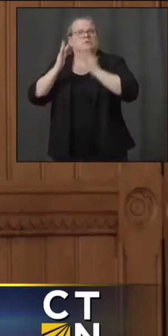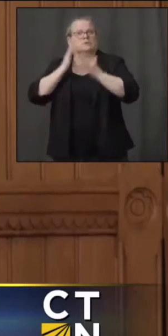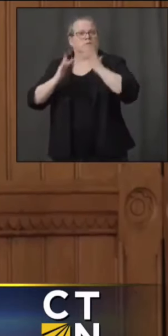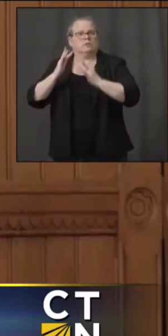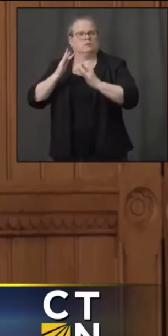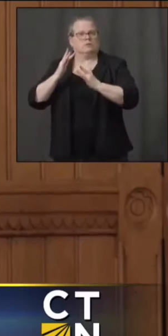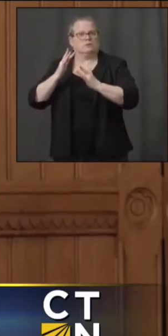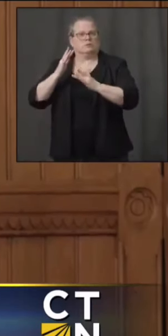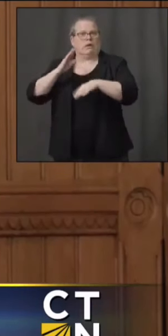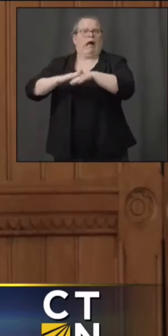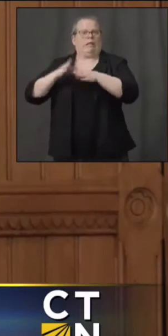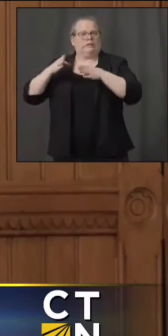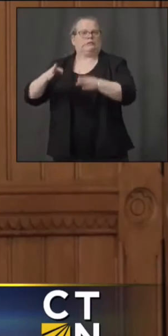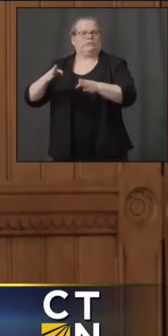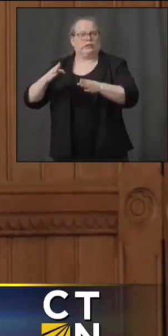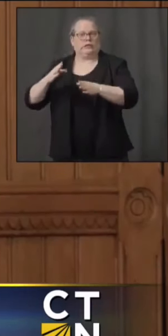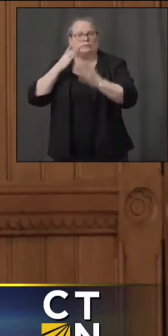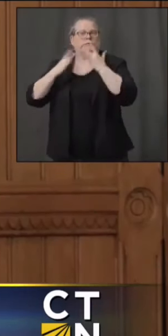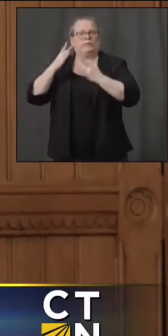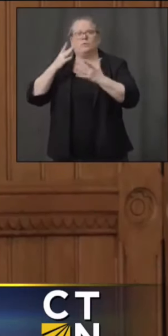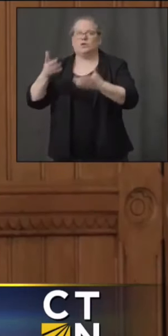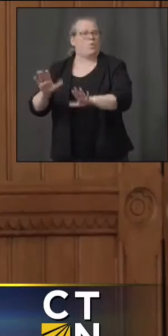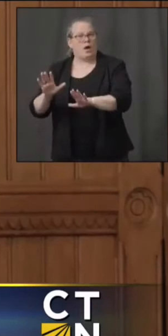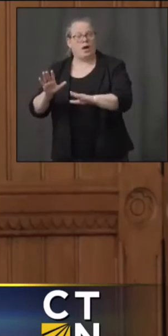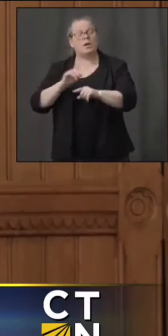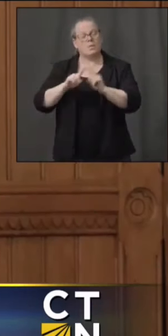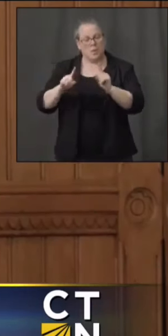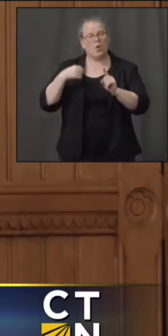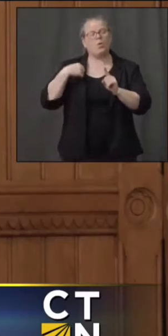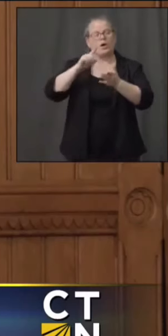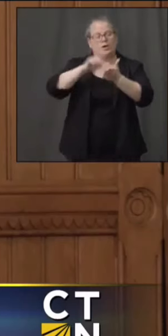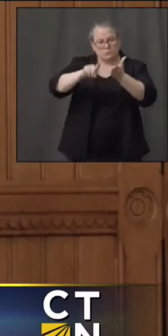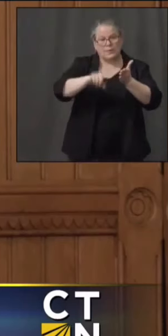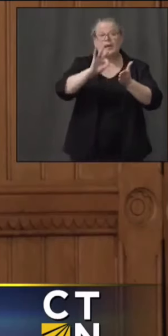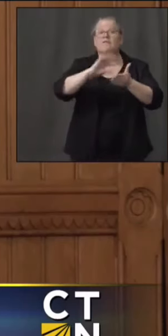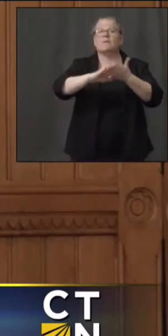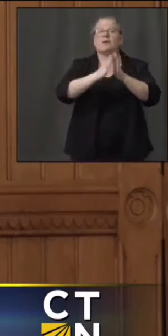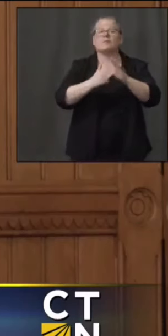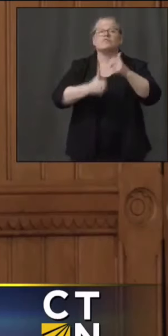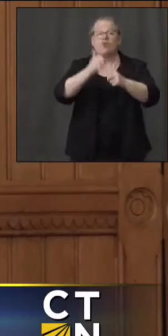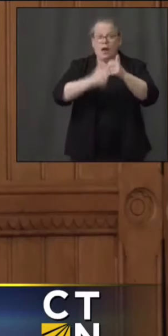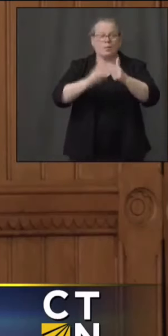something that we're constantly looking at, and if it becomes a problem, we'll find a way to deal with it. Correct.